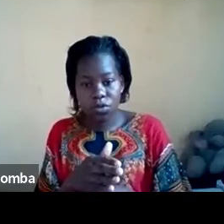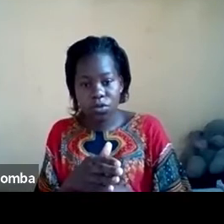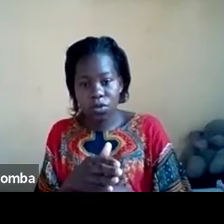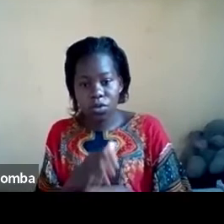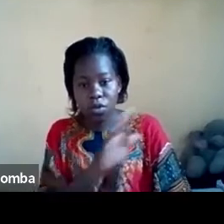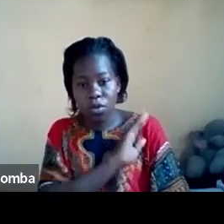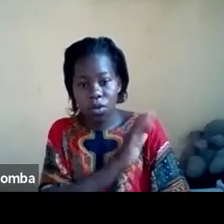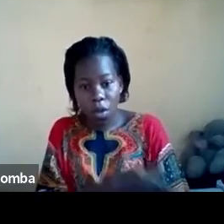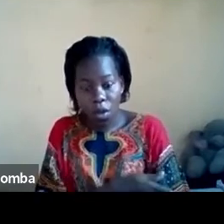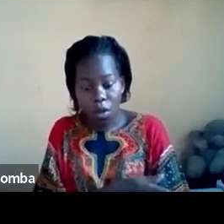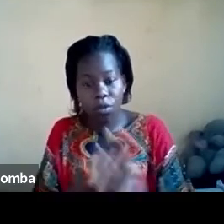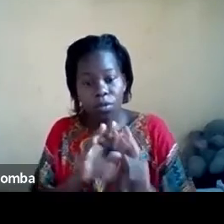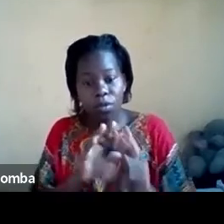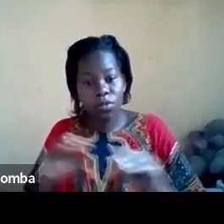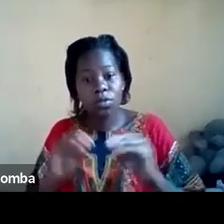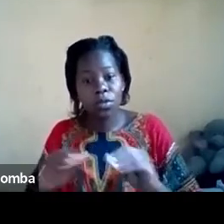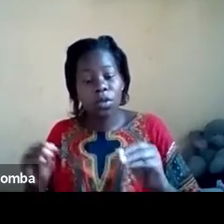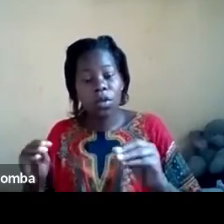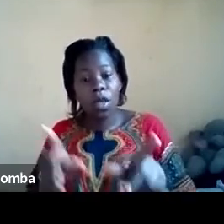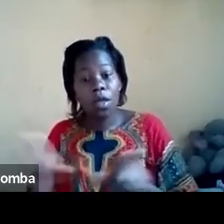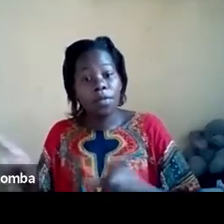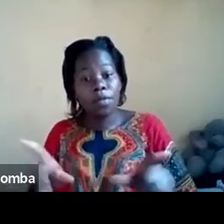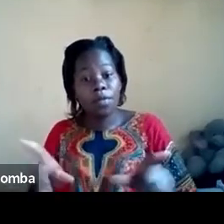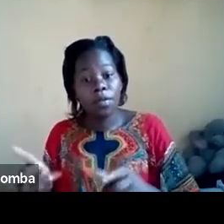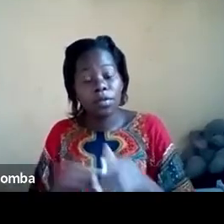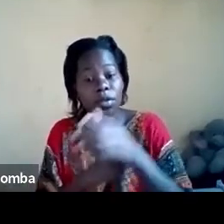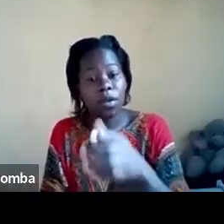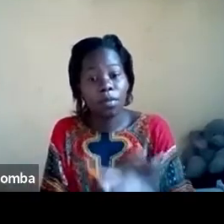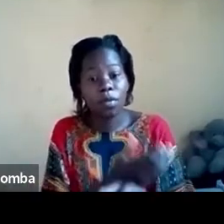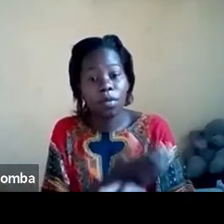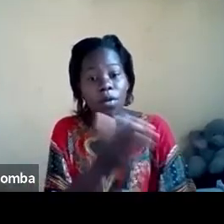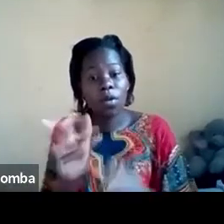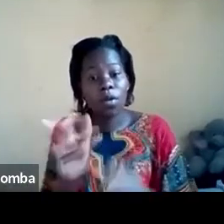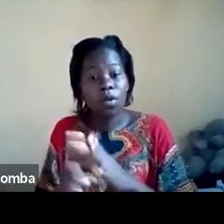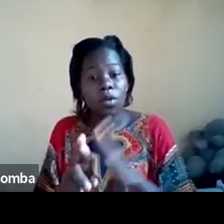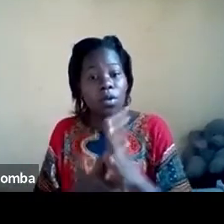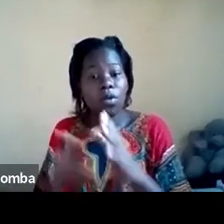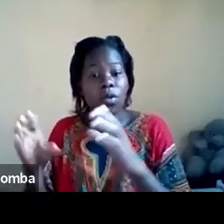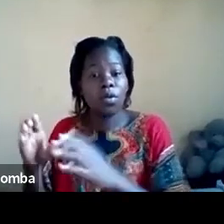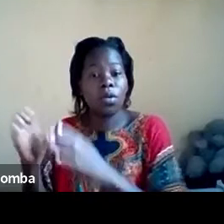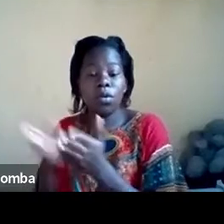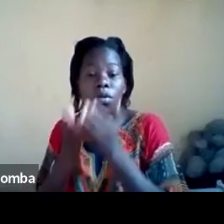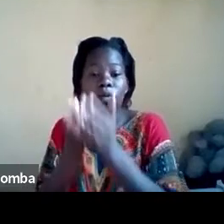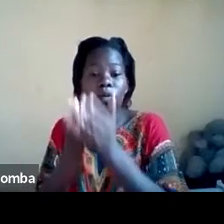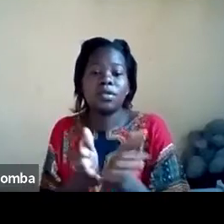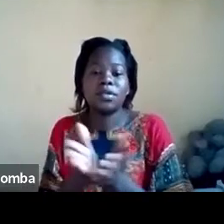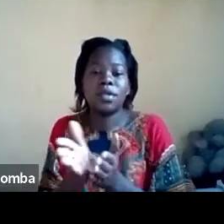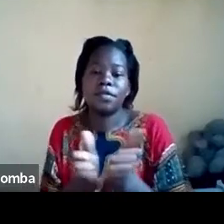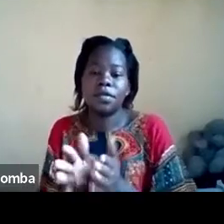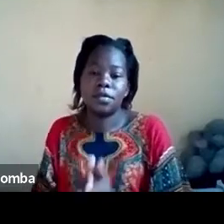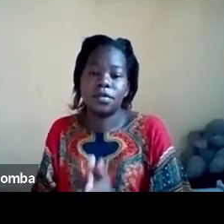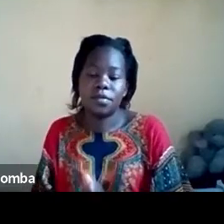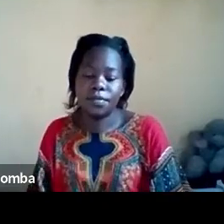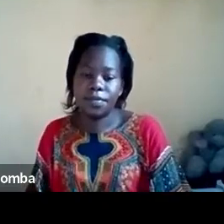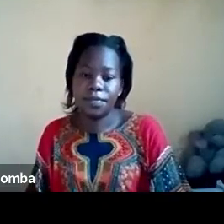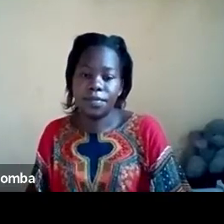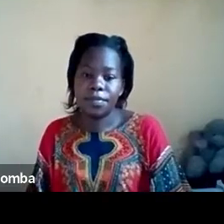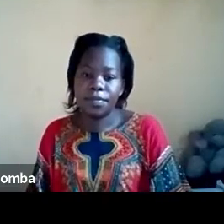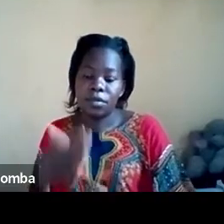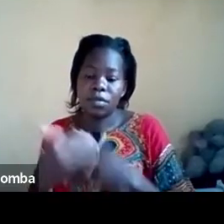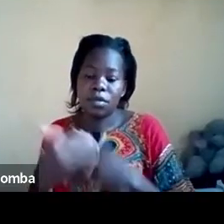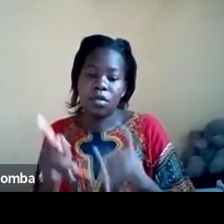field to really support this formalization efforts to deliver these services closer to the people, the local government. So that's